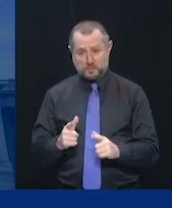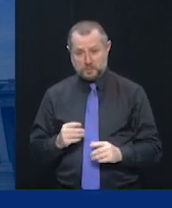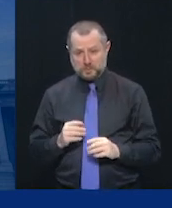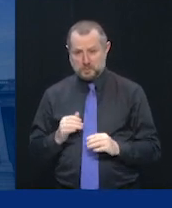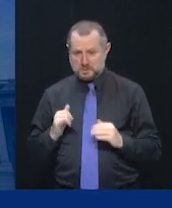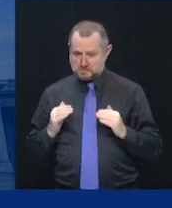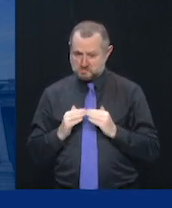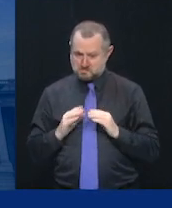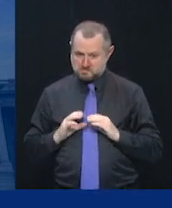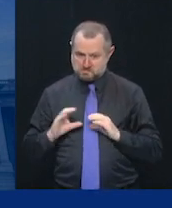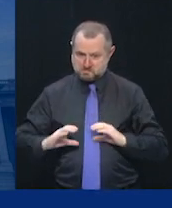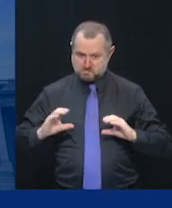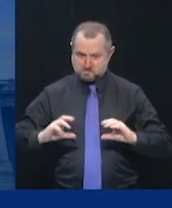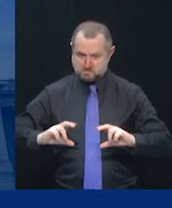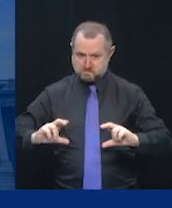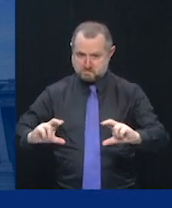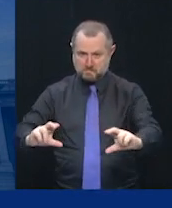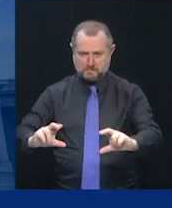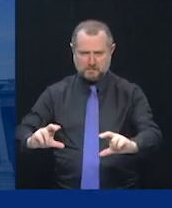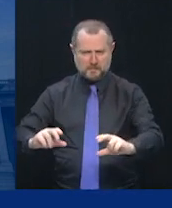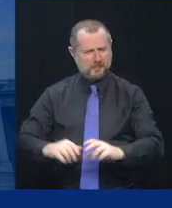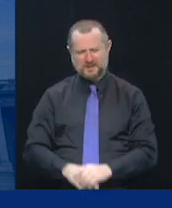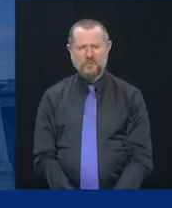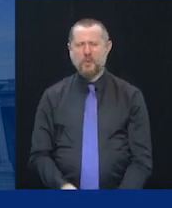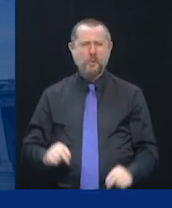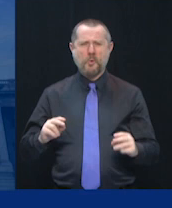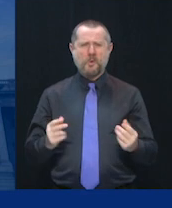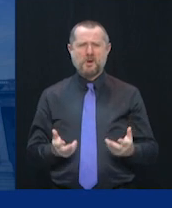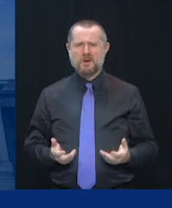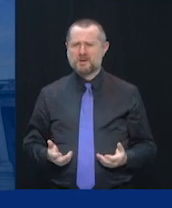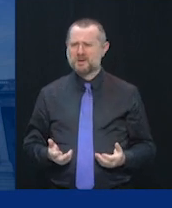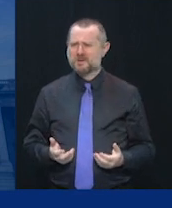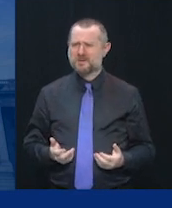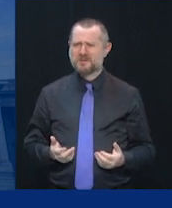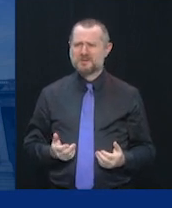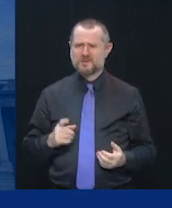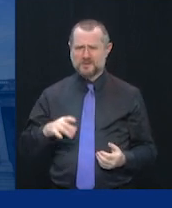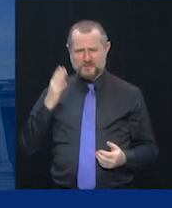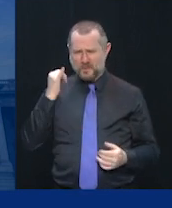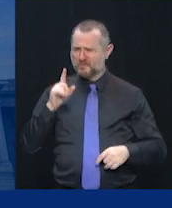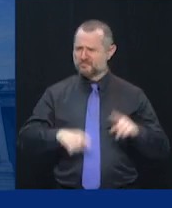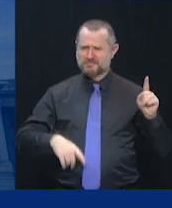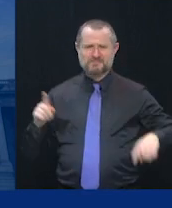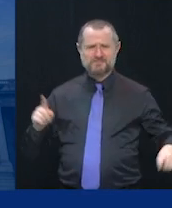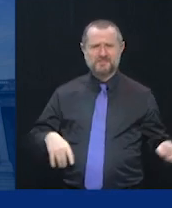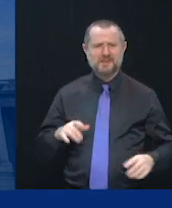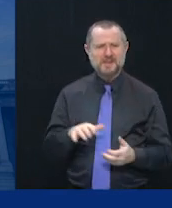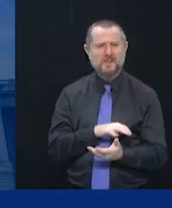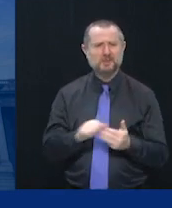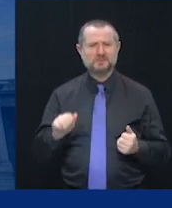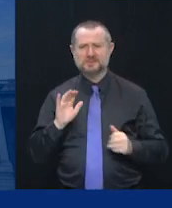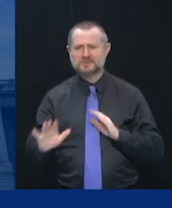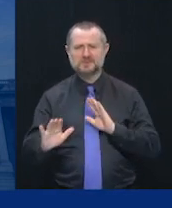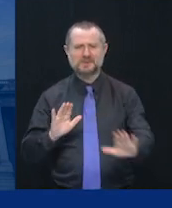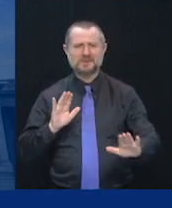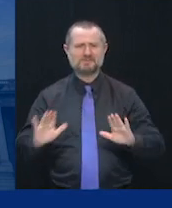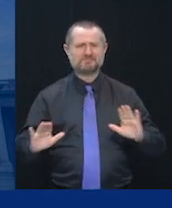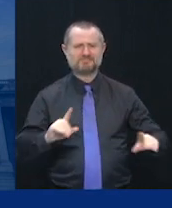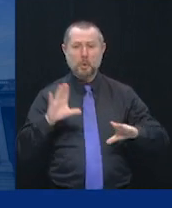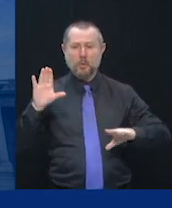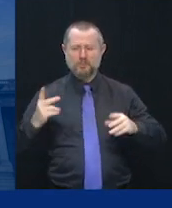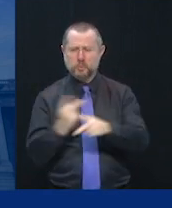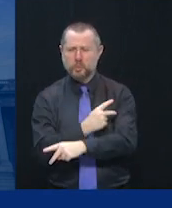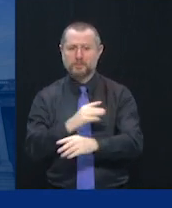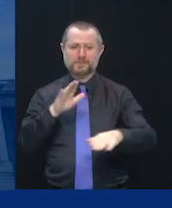money and the same amount of funding because we were all involved in the hurricane. No.